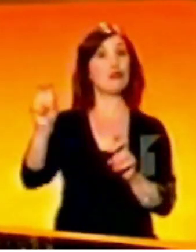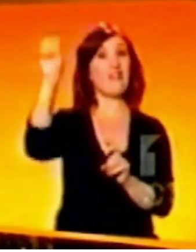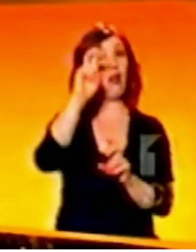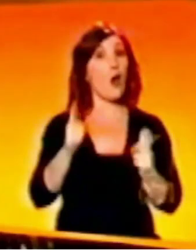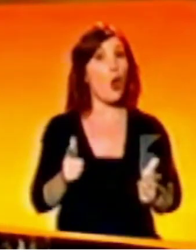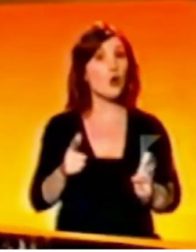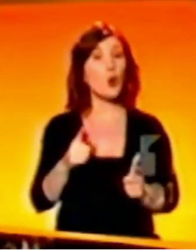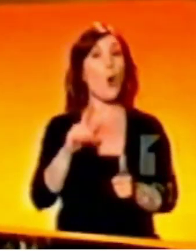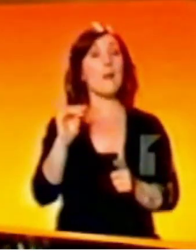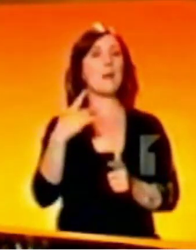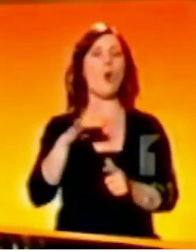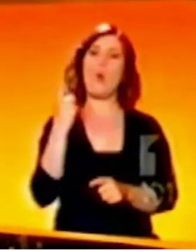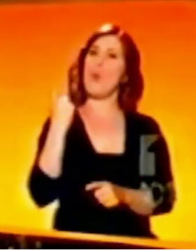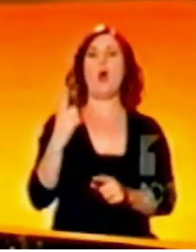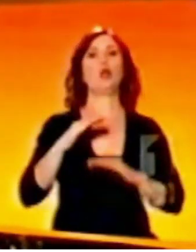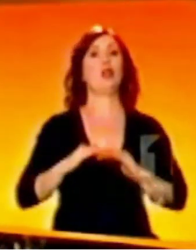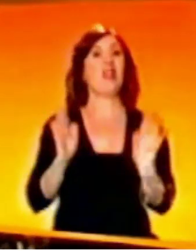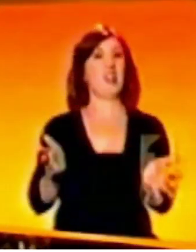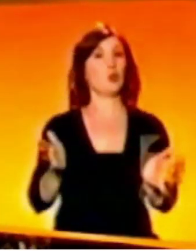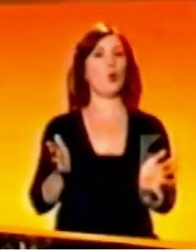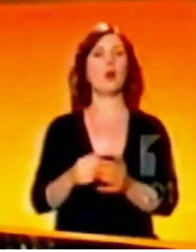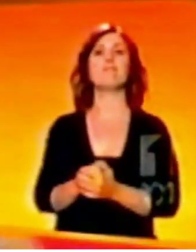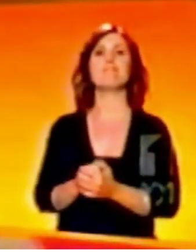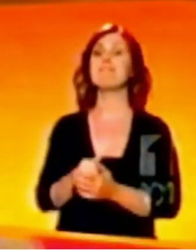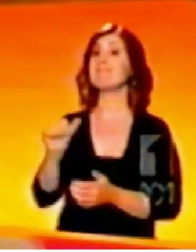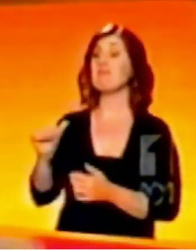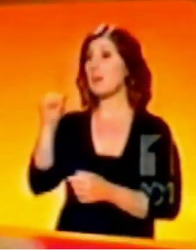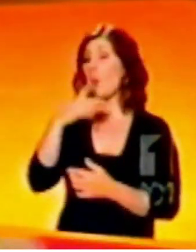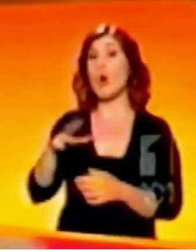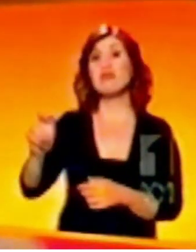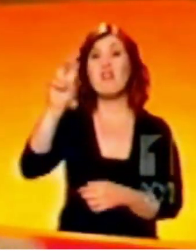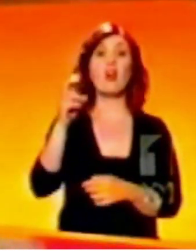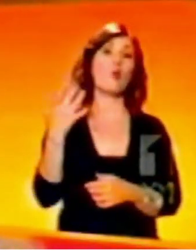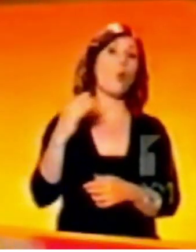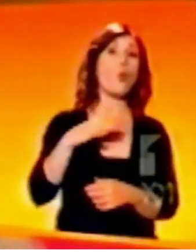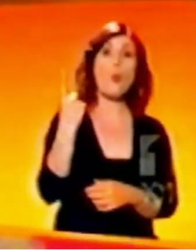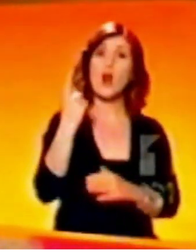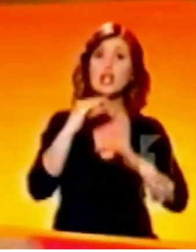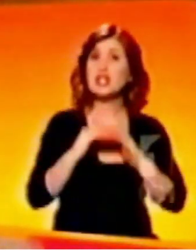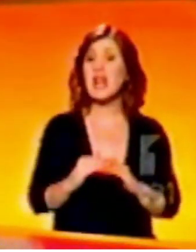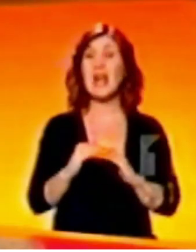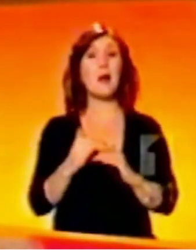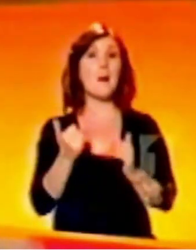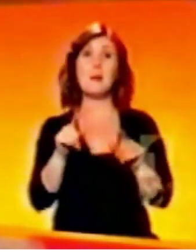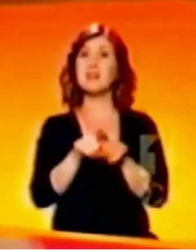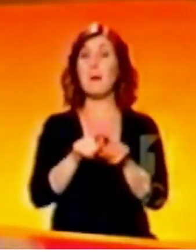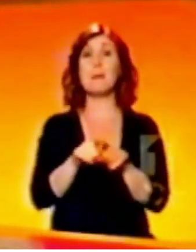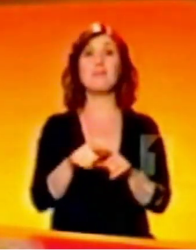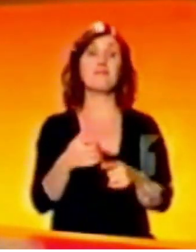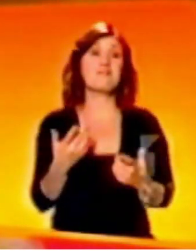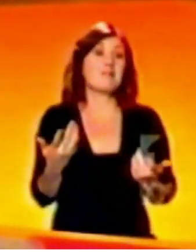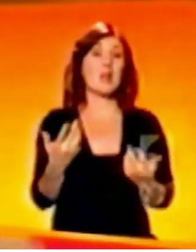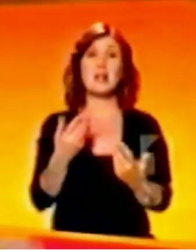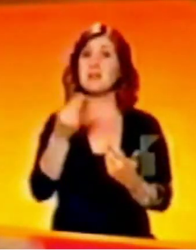someone who wants just one chair and that's it? People that travel, people that want one chair, but it's also a lot of people that take